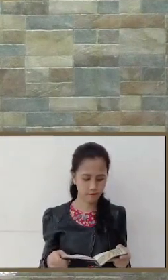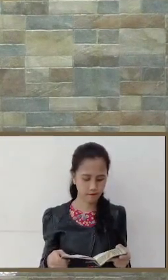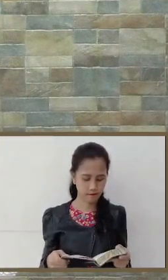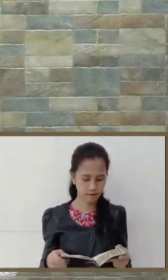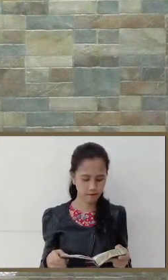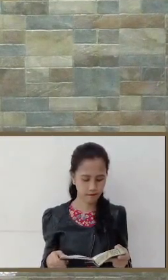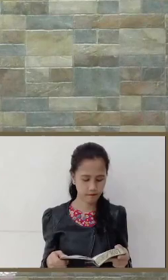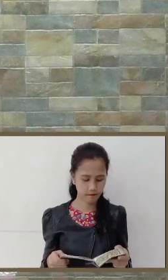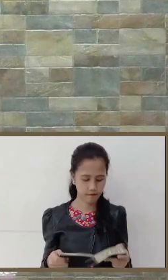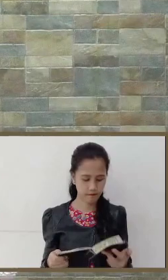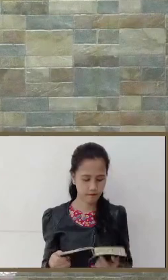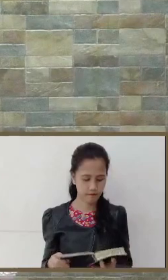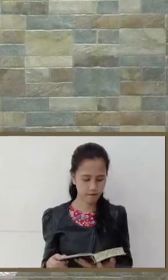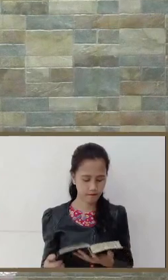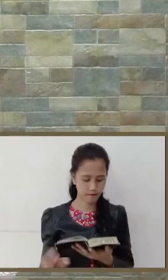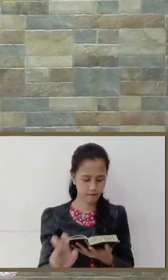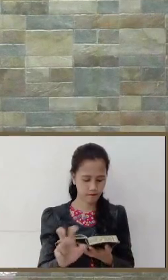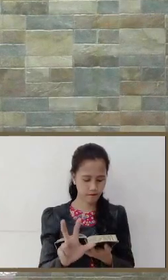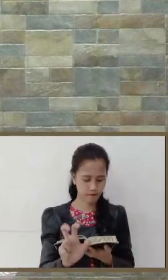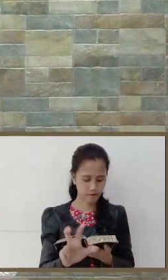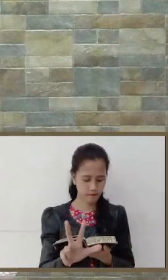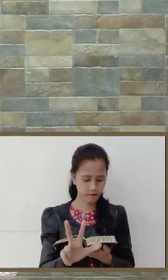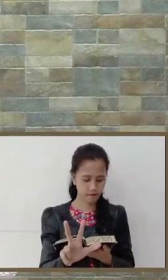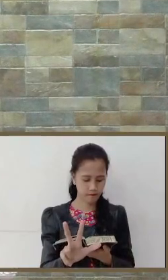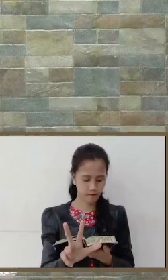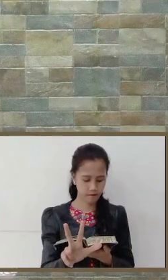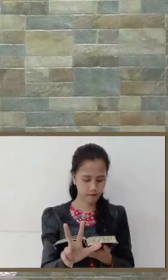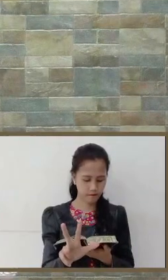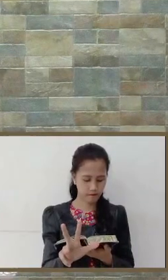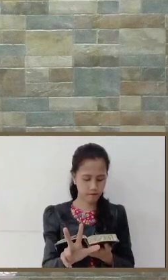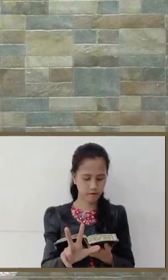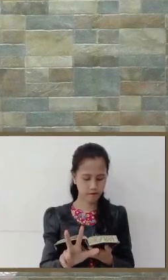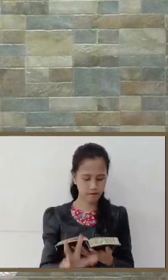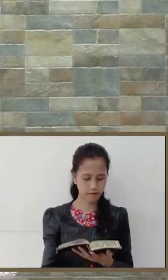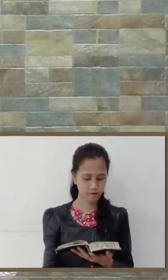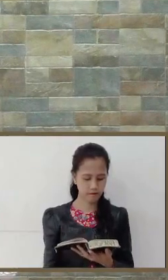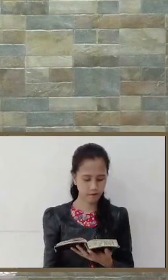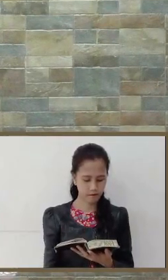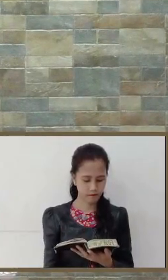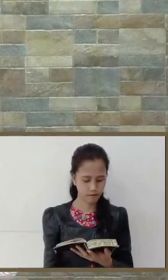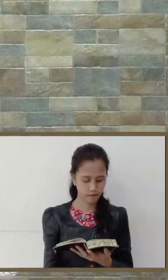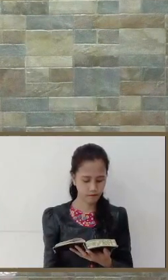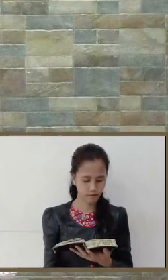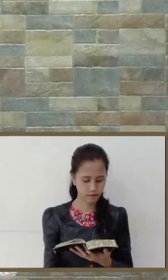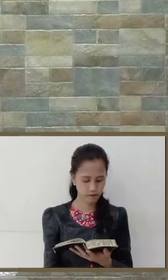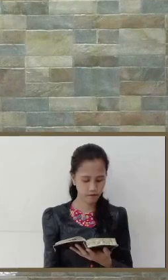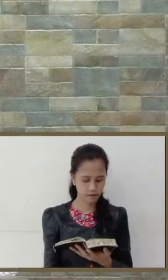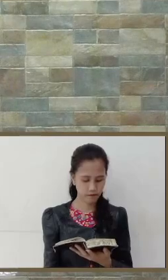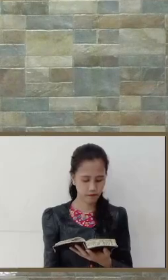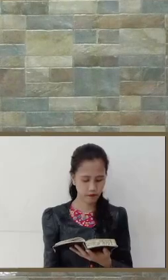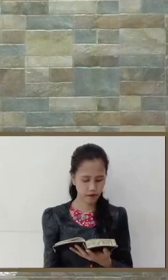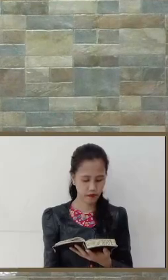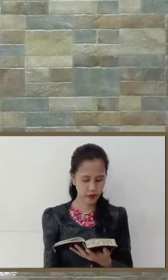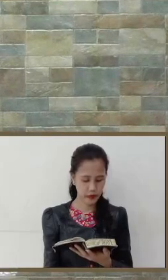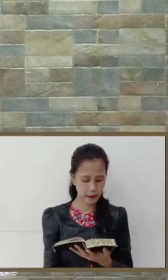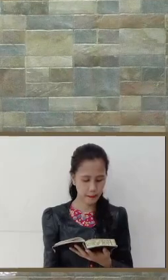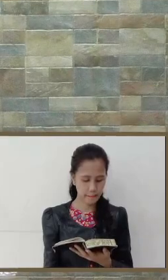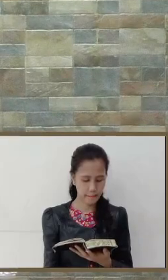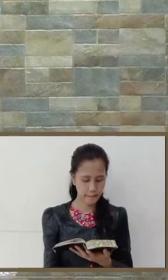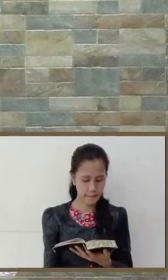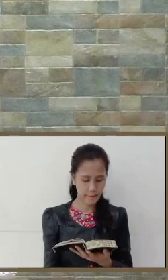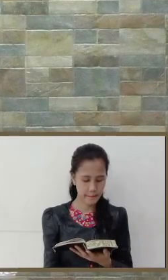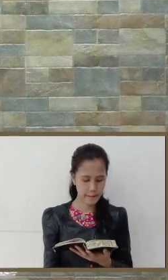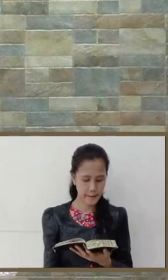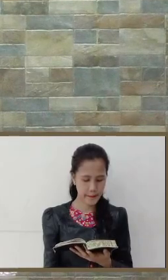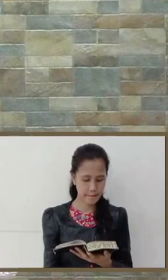aking istorya. "In the Jews' religion, how that beyond measure are persecuted the church of God and wasted